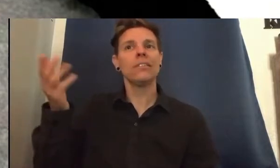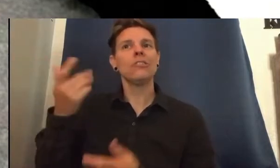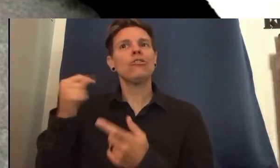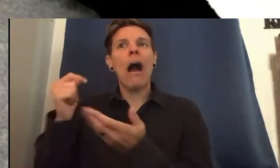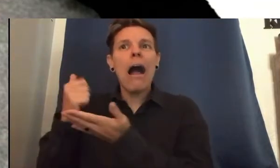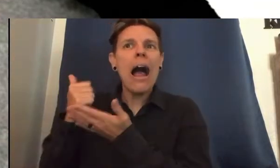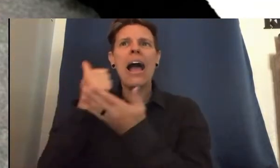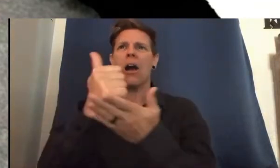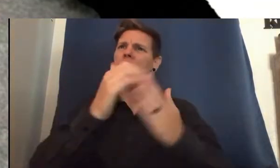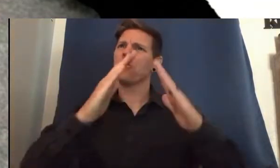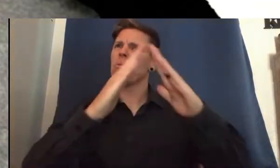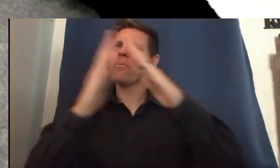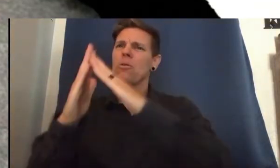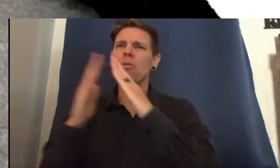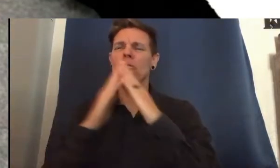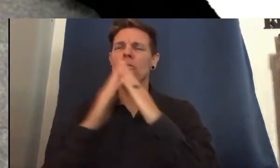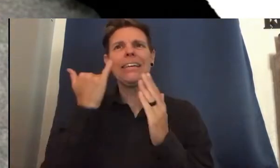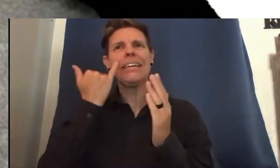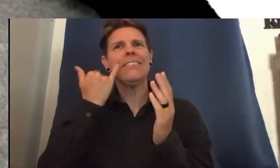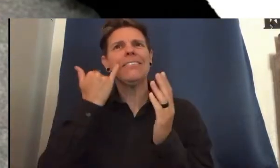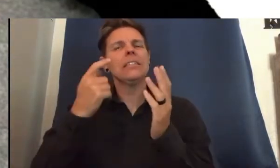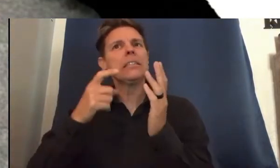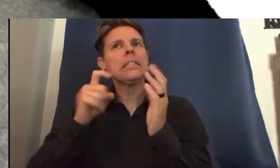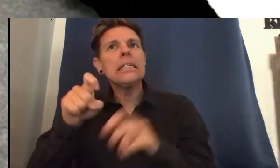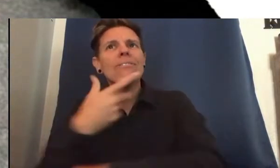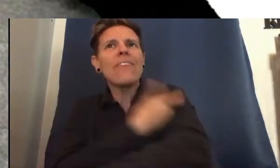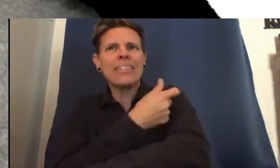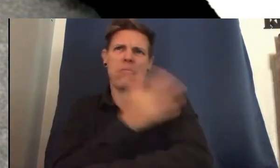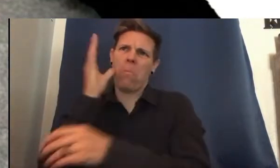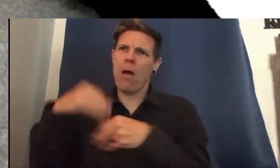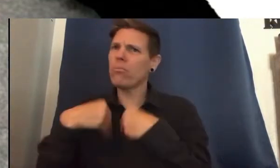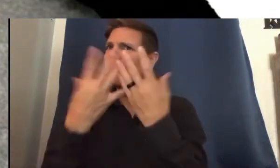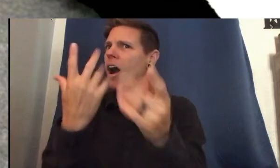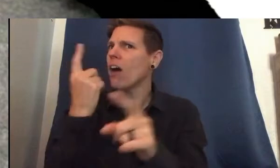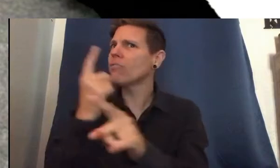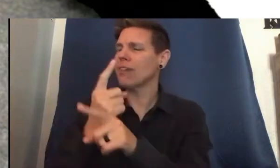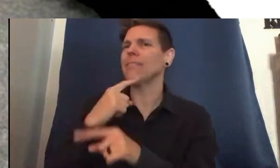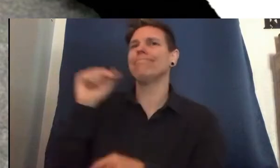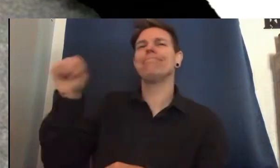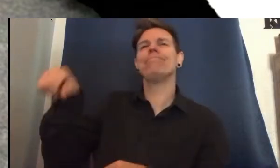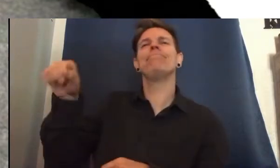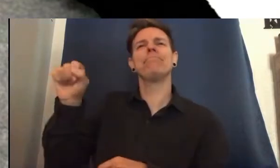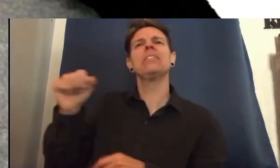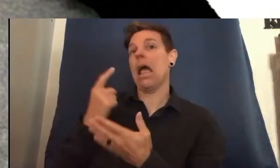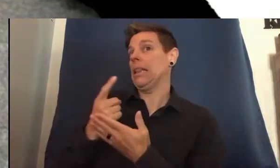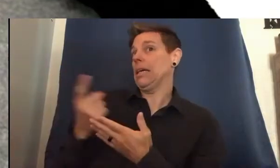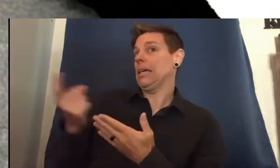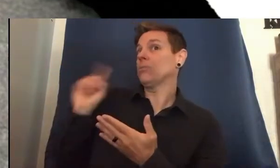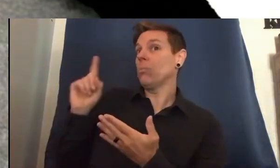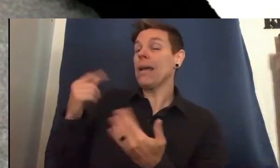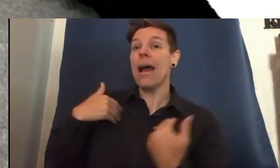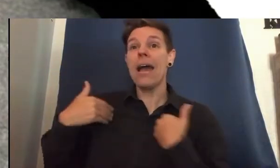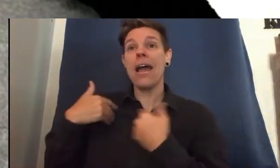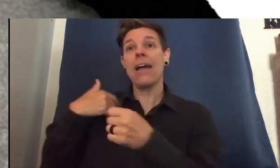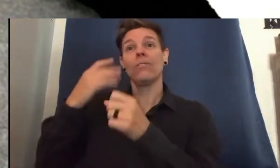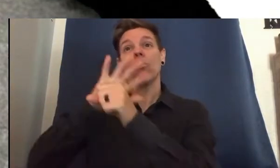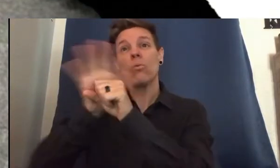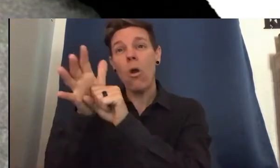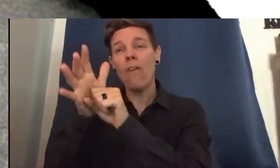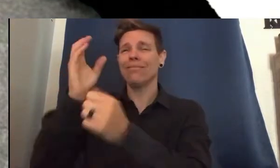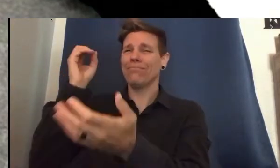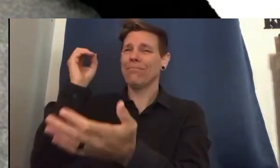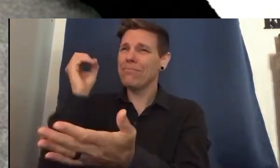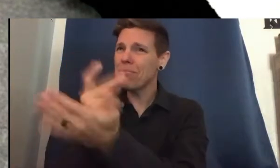Absolutely. And remember, just earlier this week, we've had the first COVID vaccine approved fully by the FDA, which is